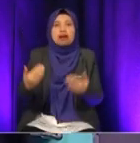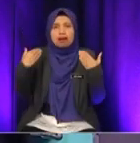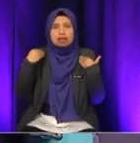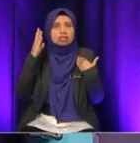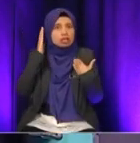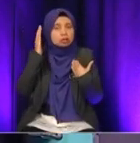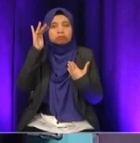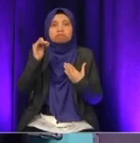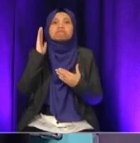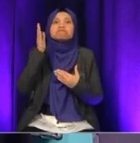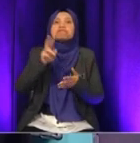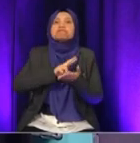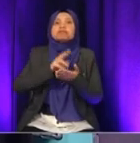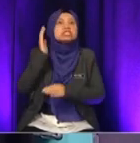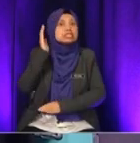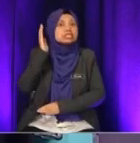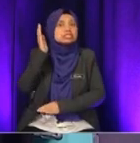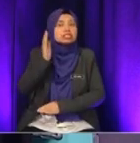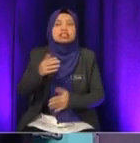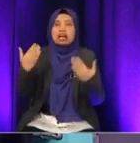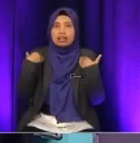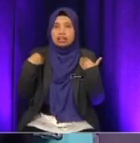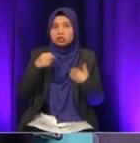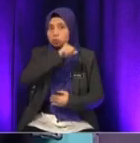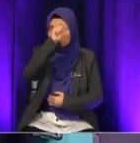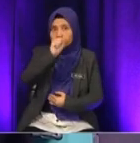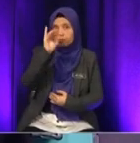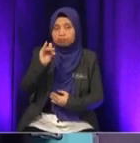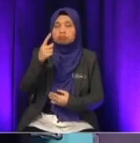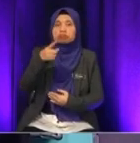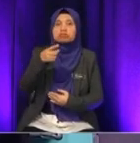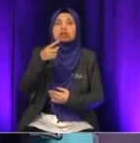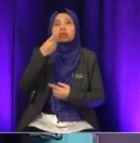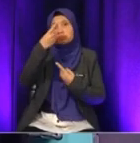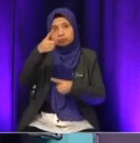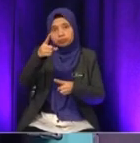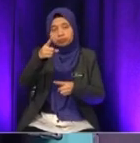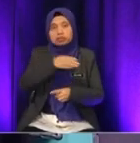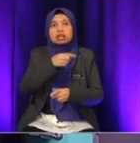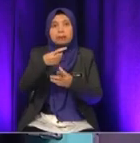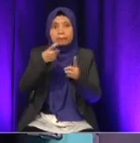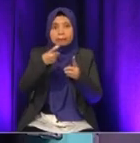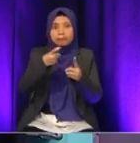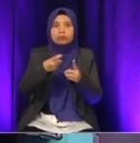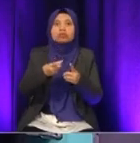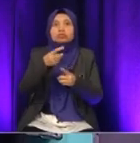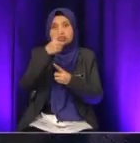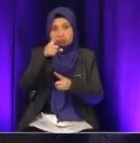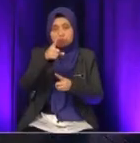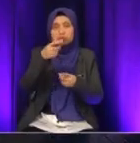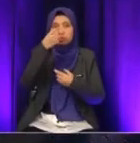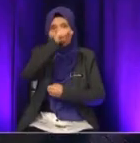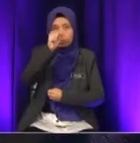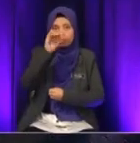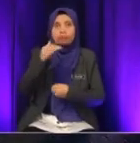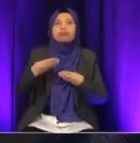which will help them to answer the question correctly, okay, because they're going to identify the keywords from questions all and right, the answer options. All